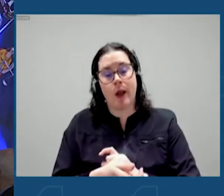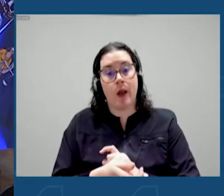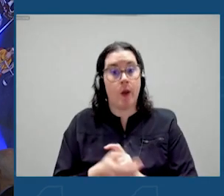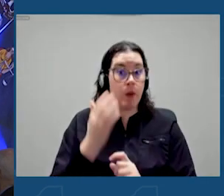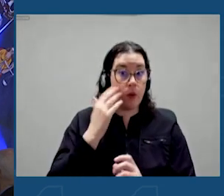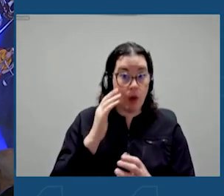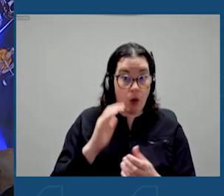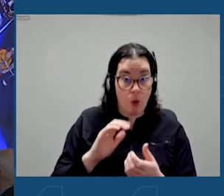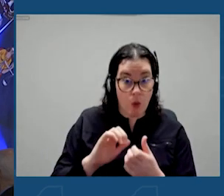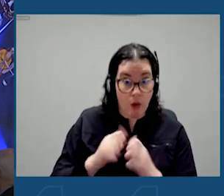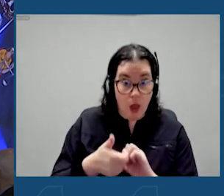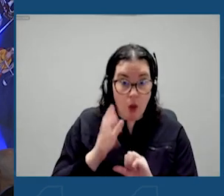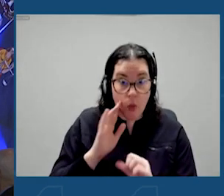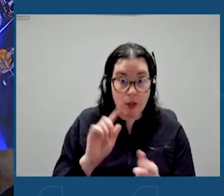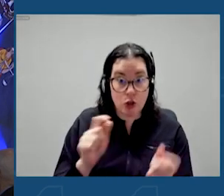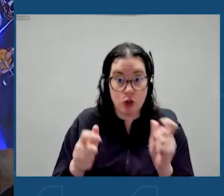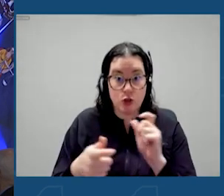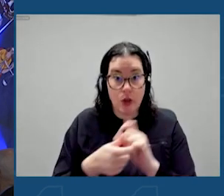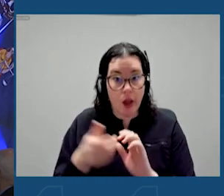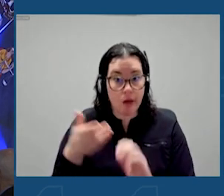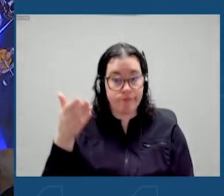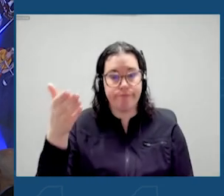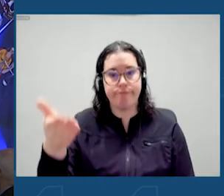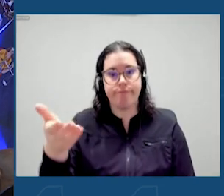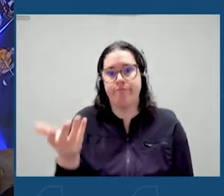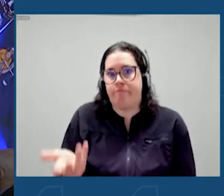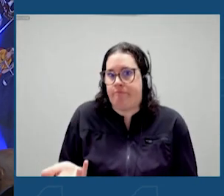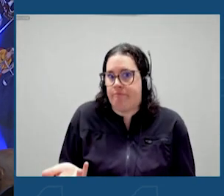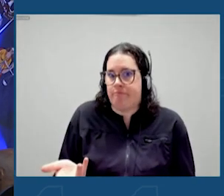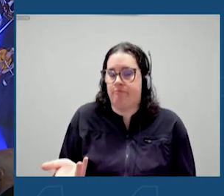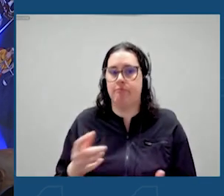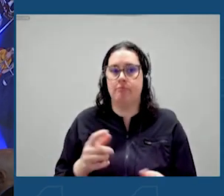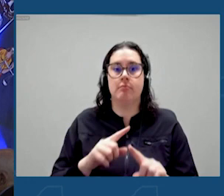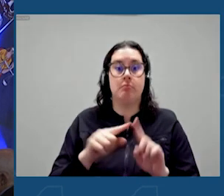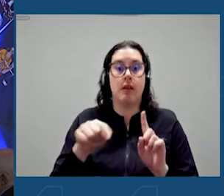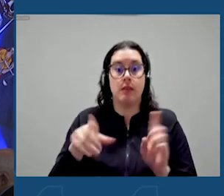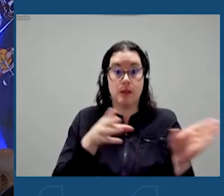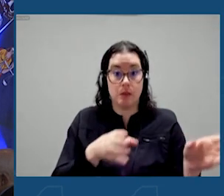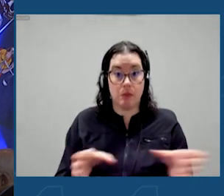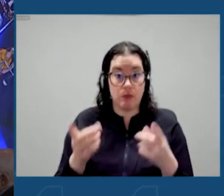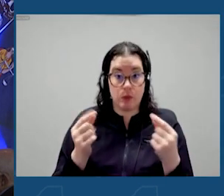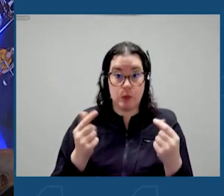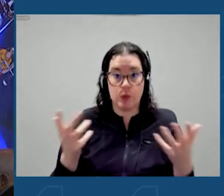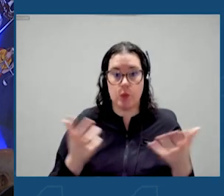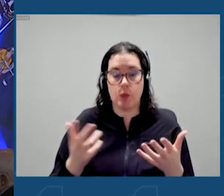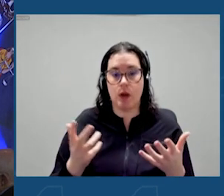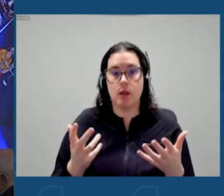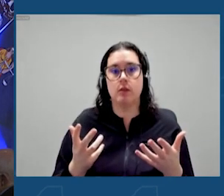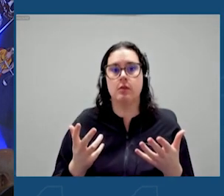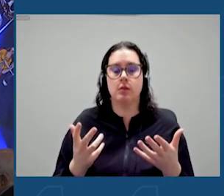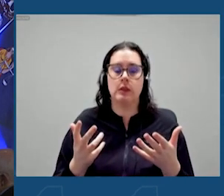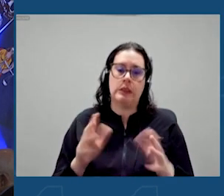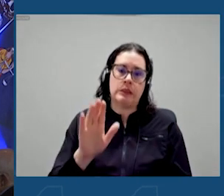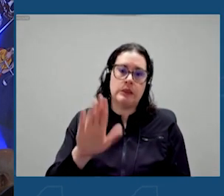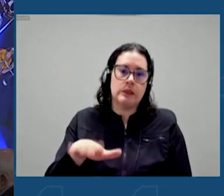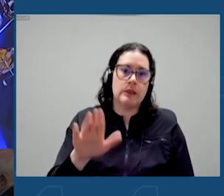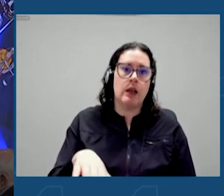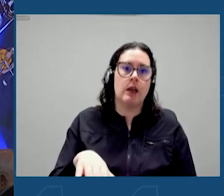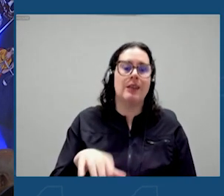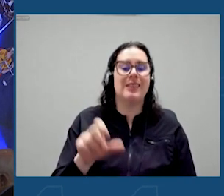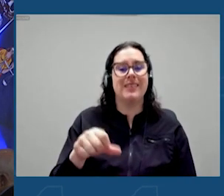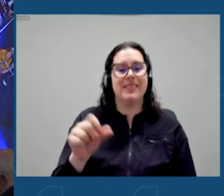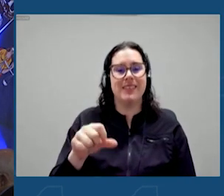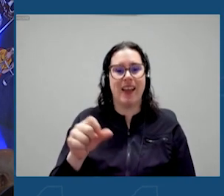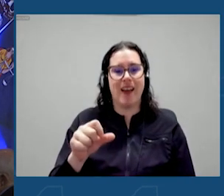it is going to change. And what this plan does is it says, yeah, the